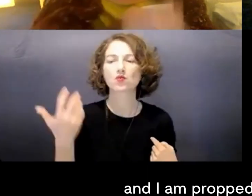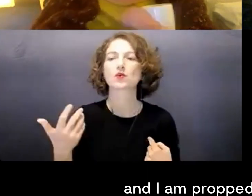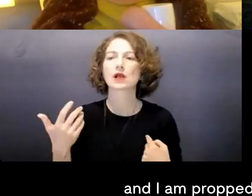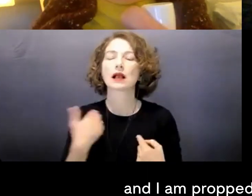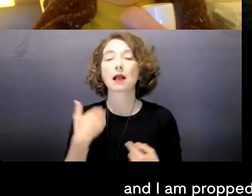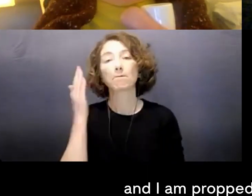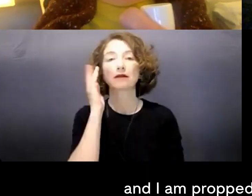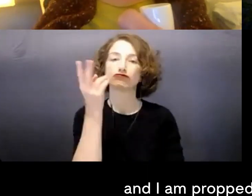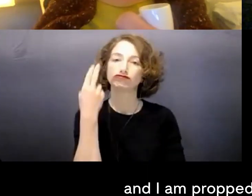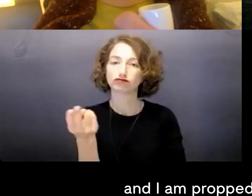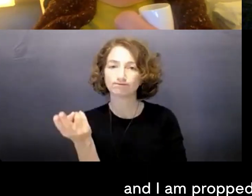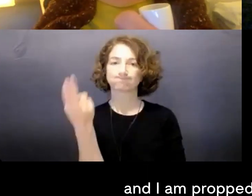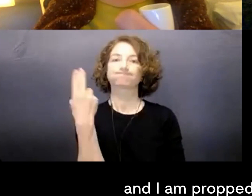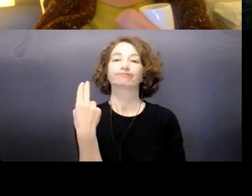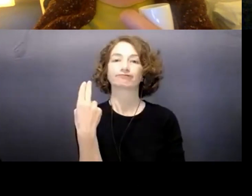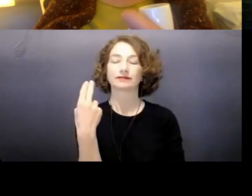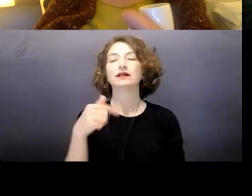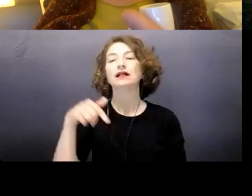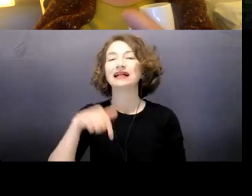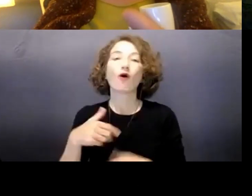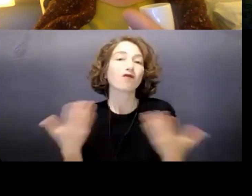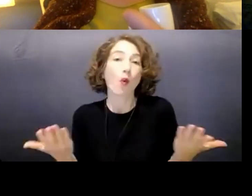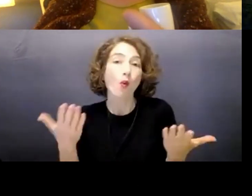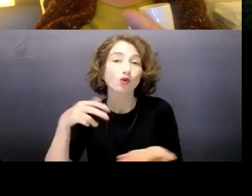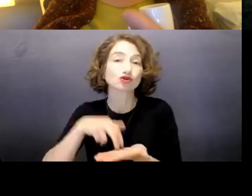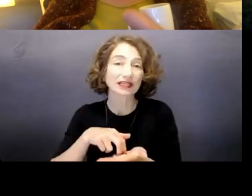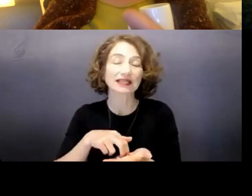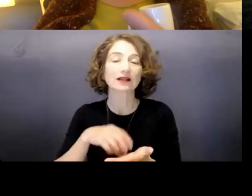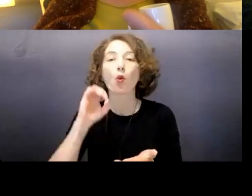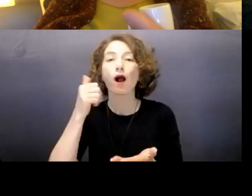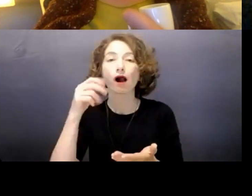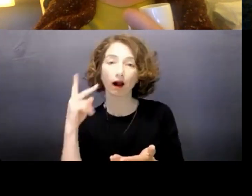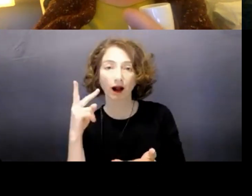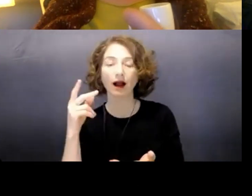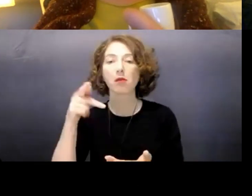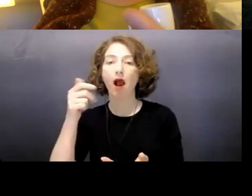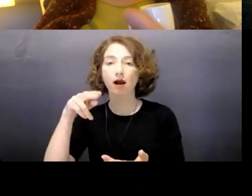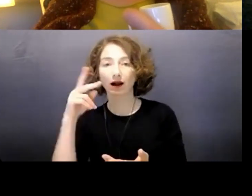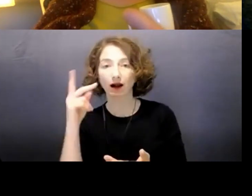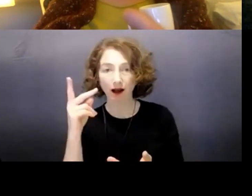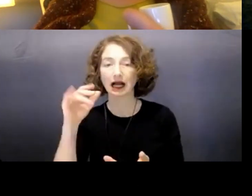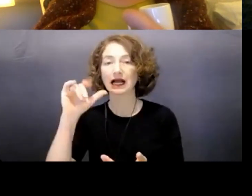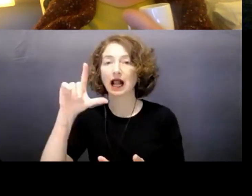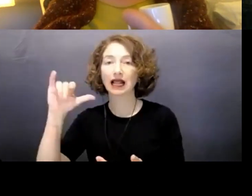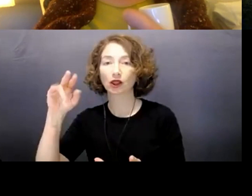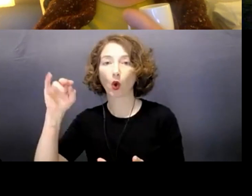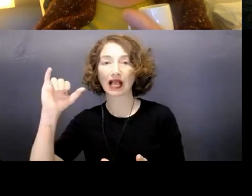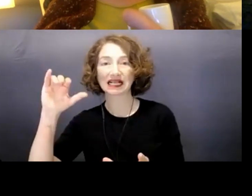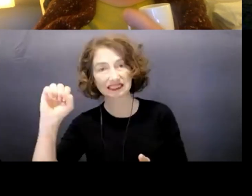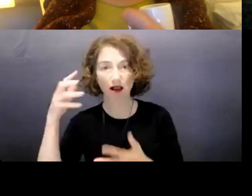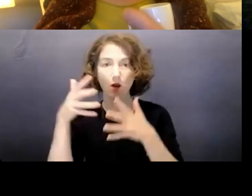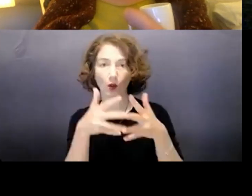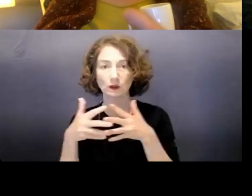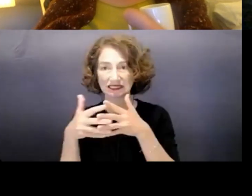bed here in Oak Park, Illinois, with pillows behind me. What you can't see is